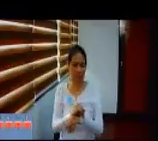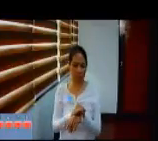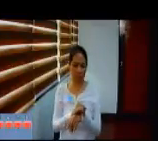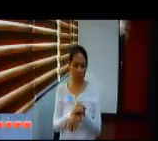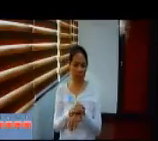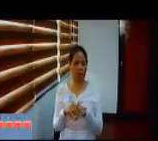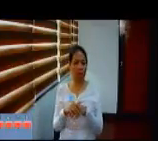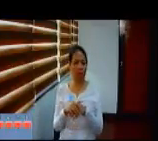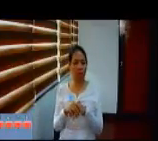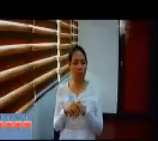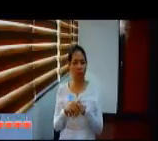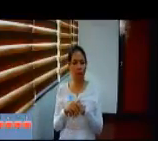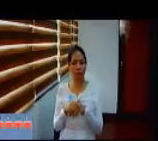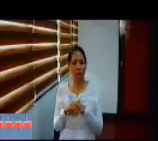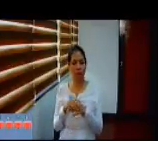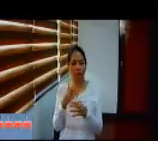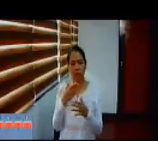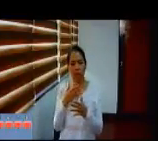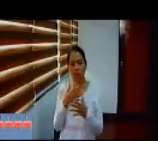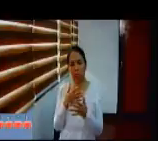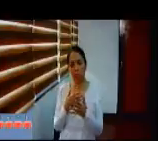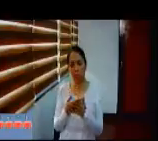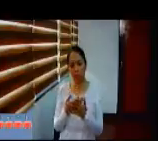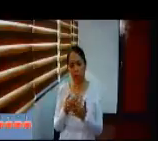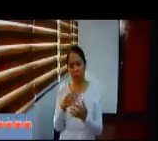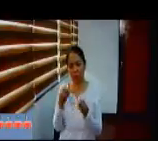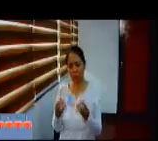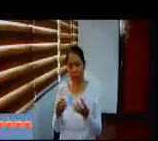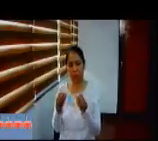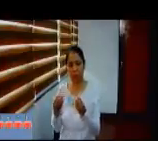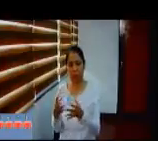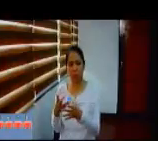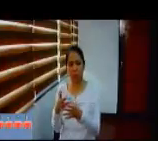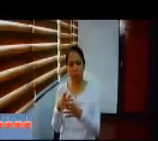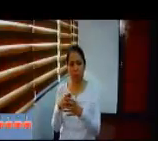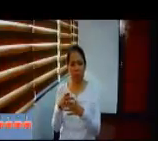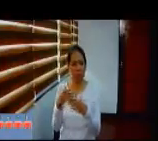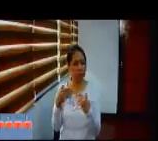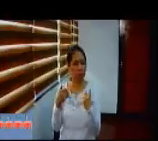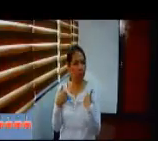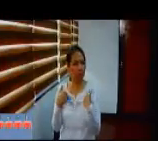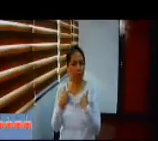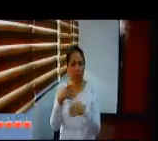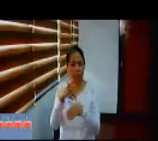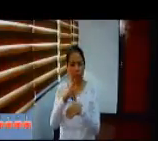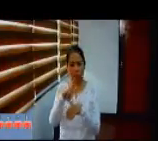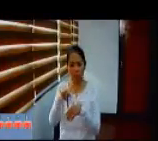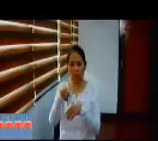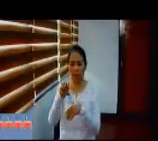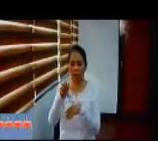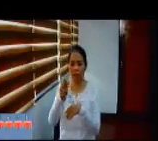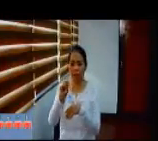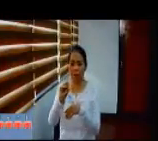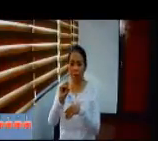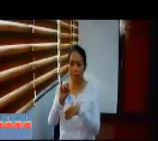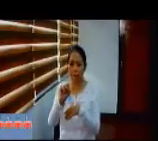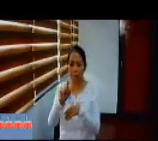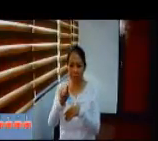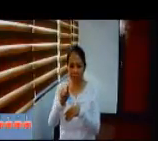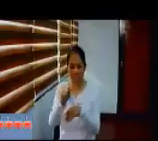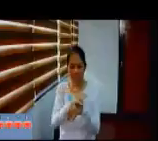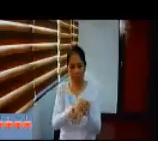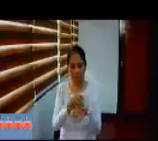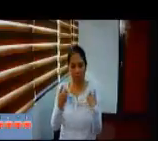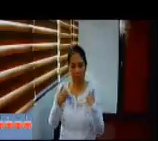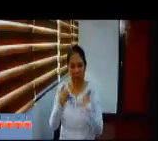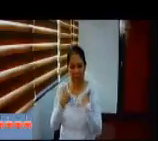to many of the pests of concern. And pests, Your Honors, can really mutate very fast.